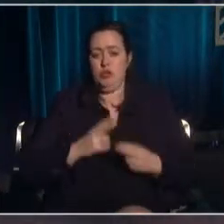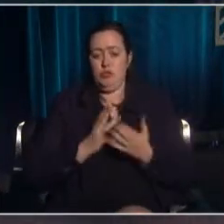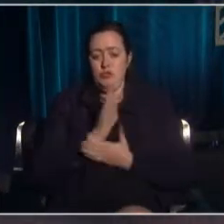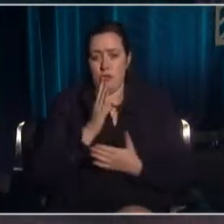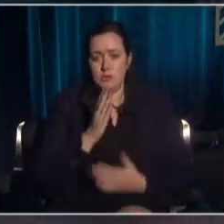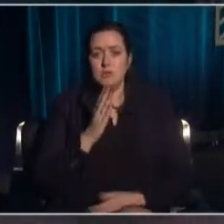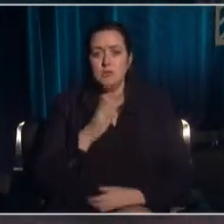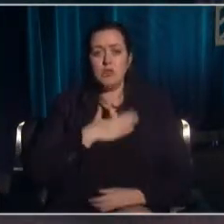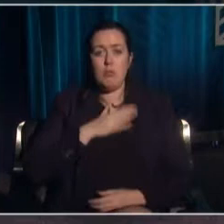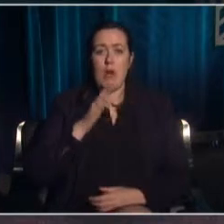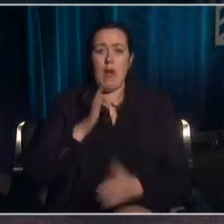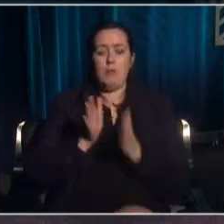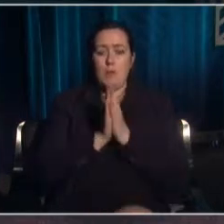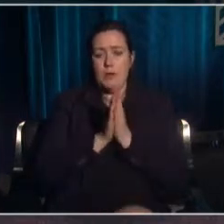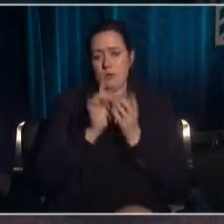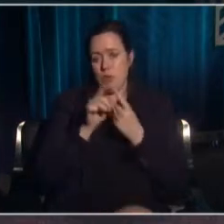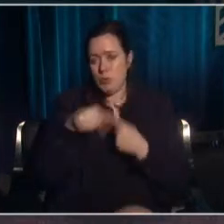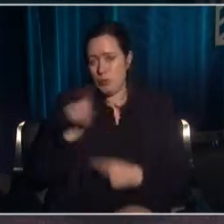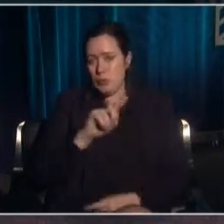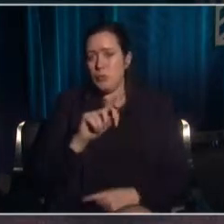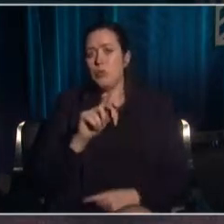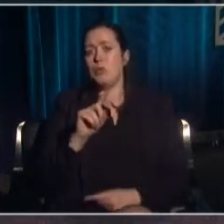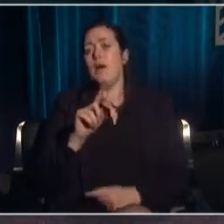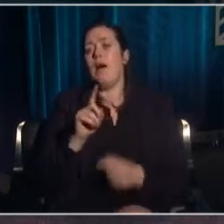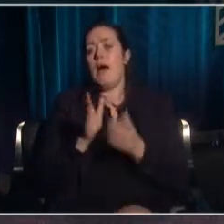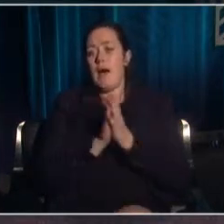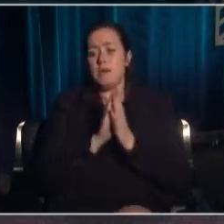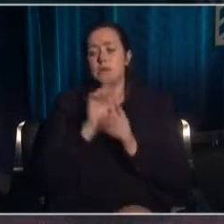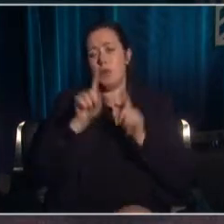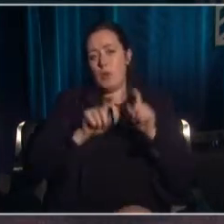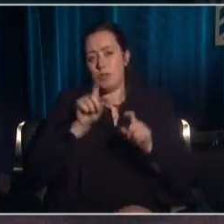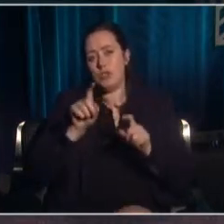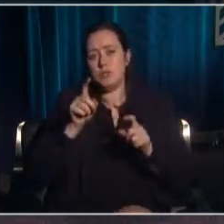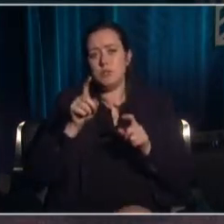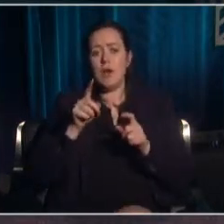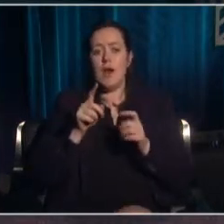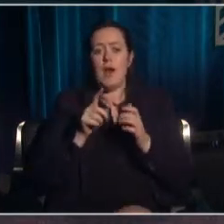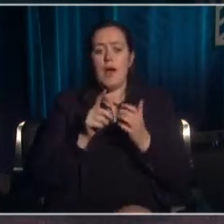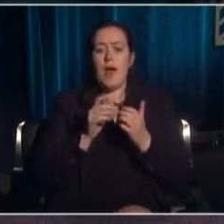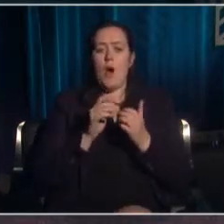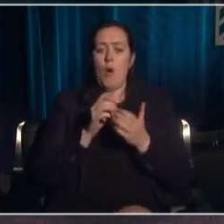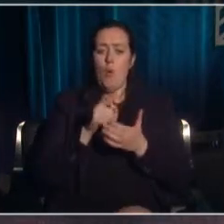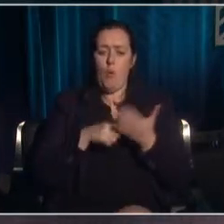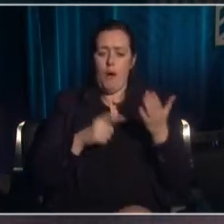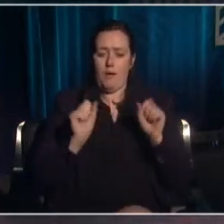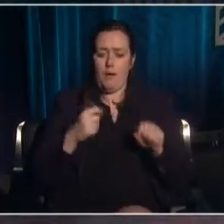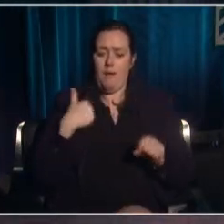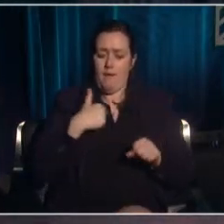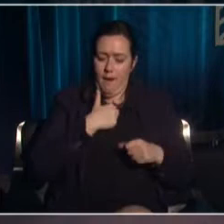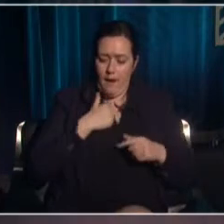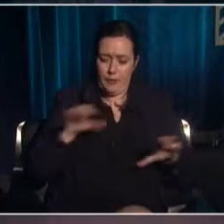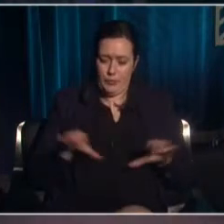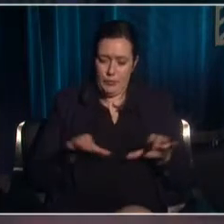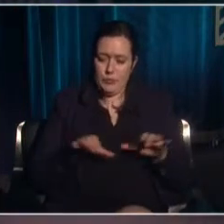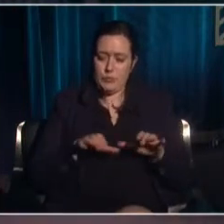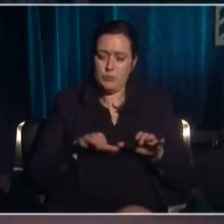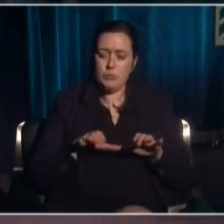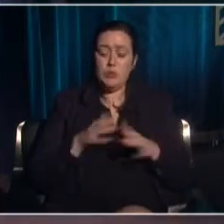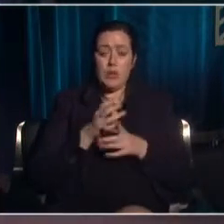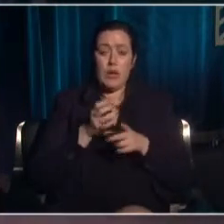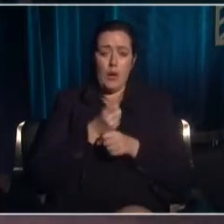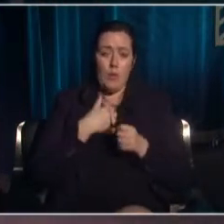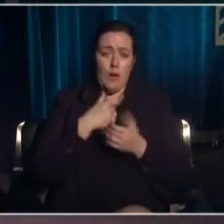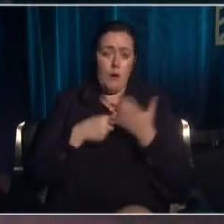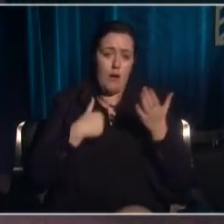finish is to ask the question, what can I do, not just to say what I want, but to step into the shoes of the people I'm trying to